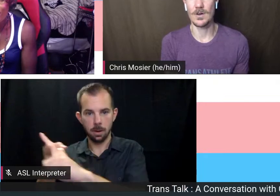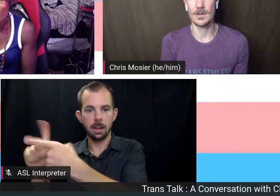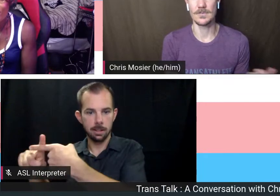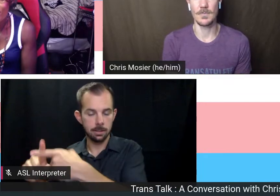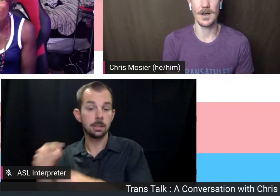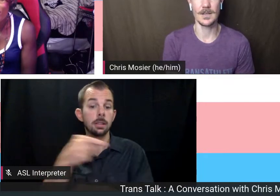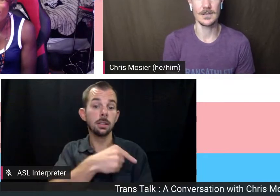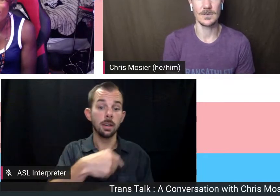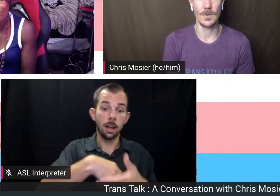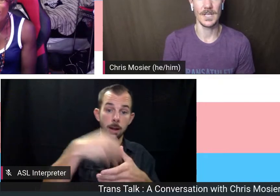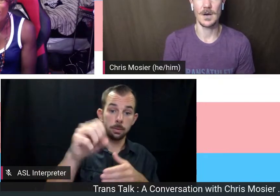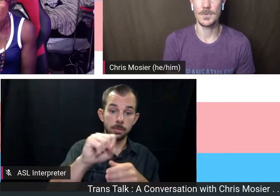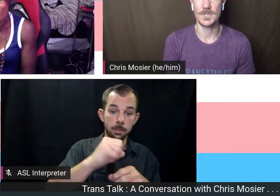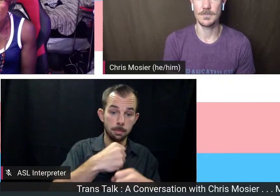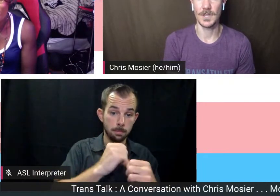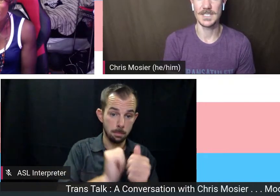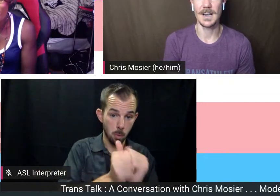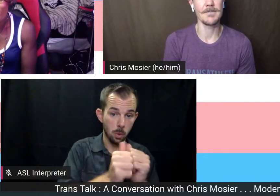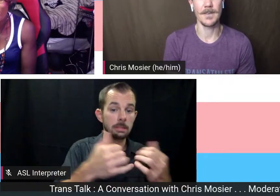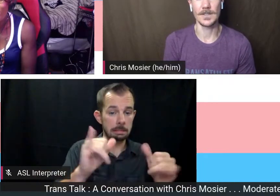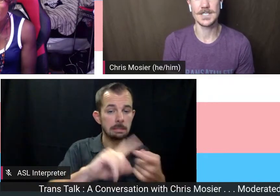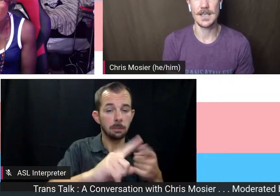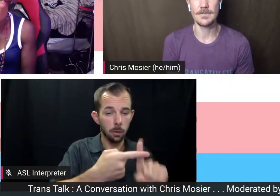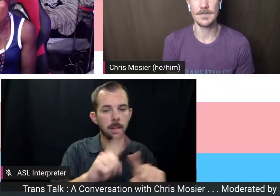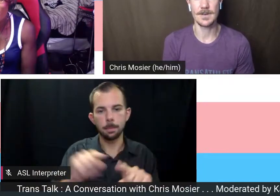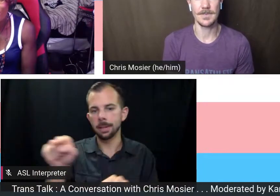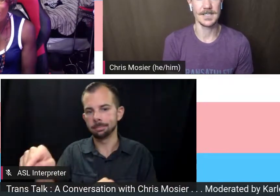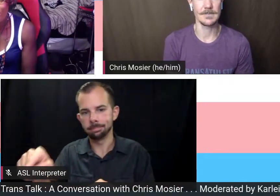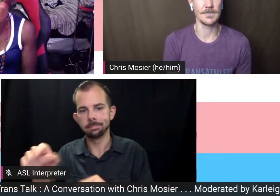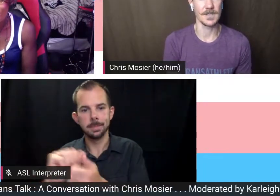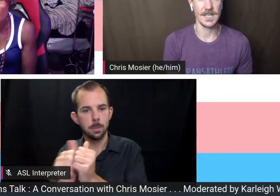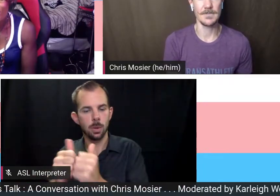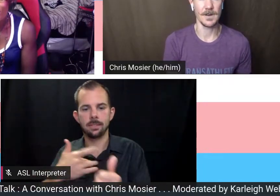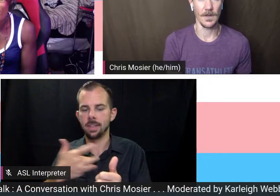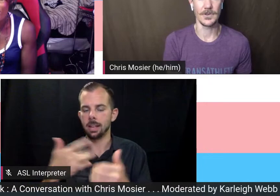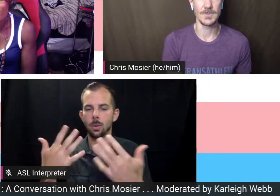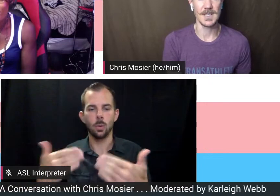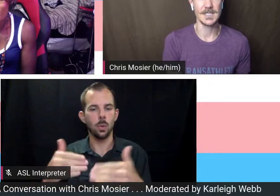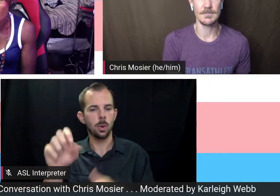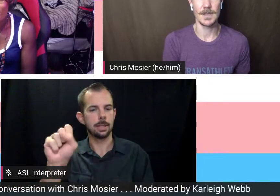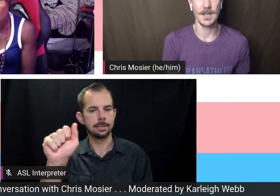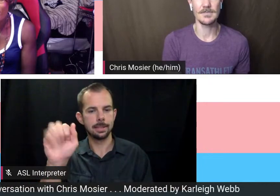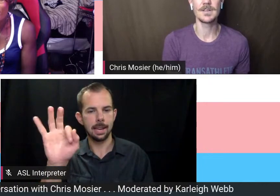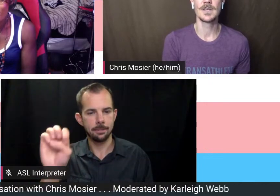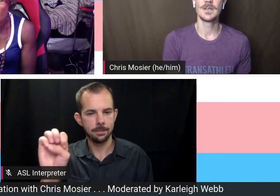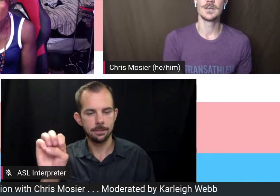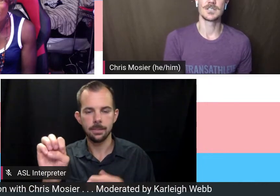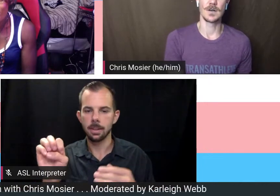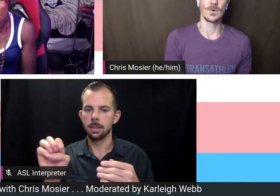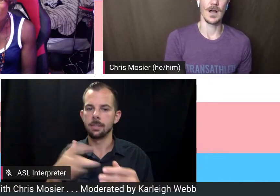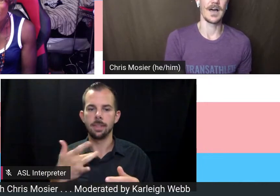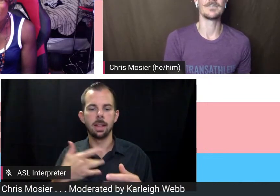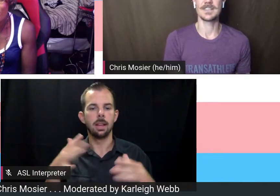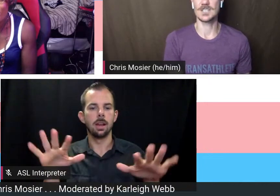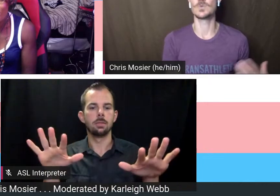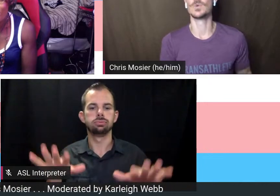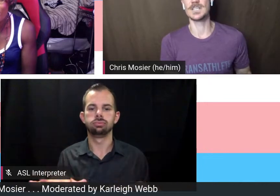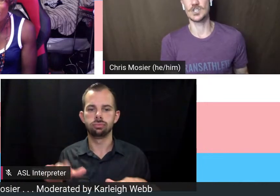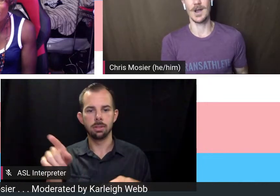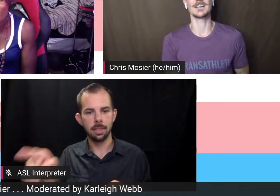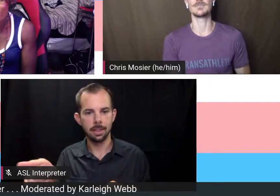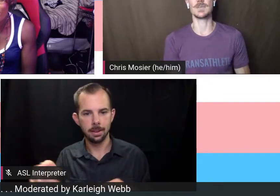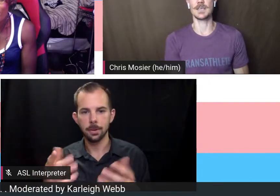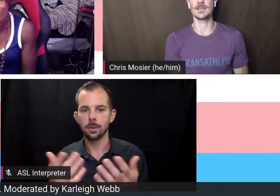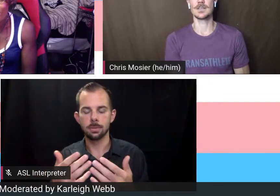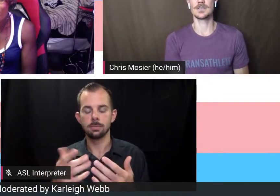huge part of my growing up. It was a place that I felt safe, even if I didn't feel safe in other spaces in my life. So I think that's what